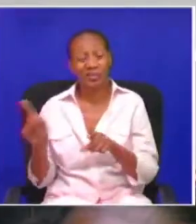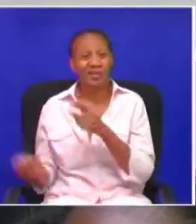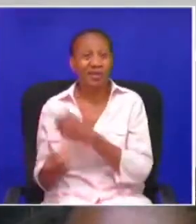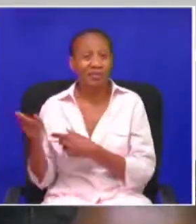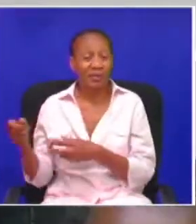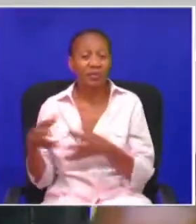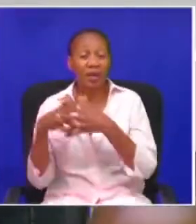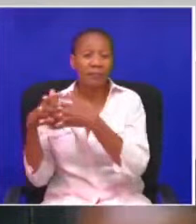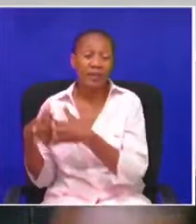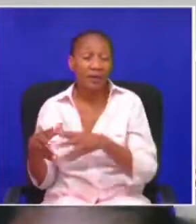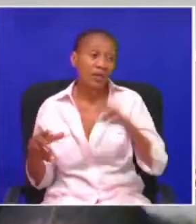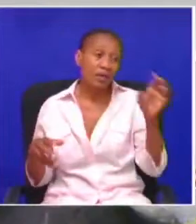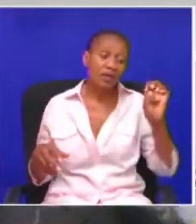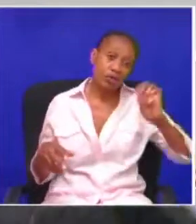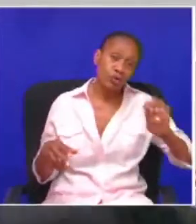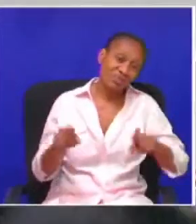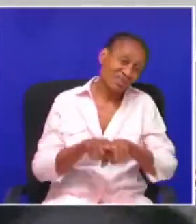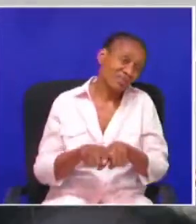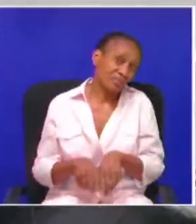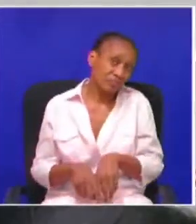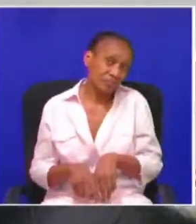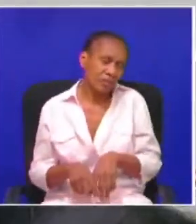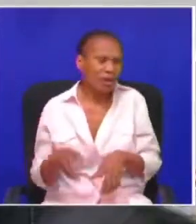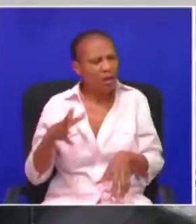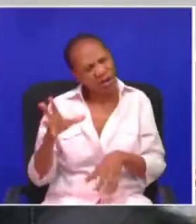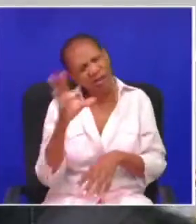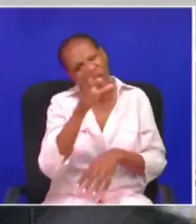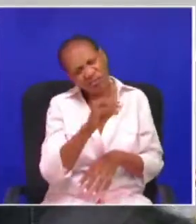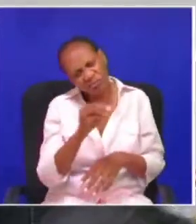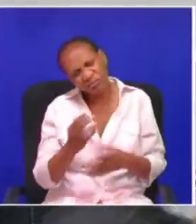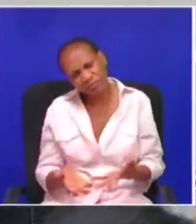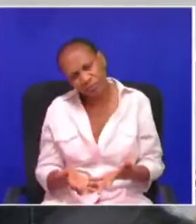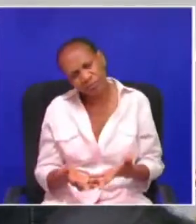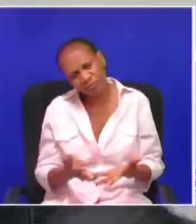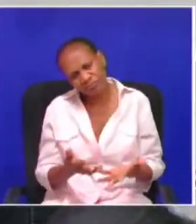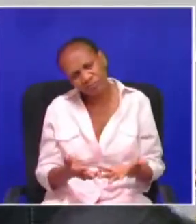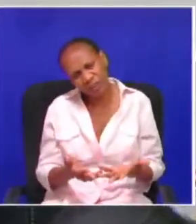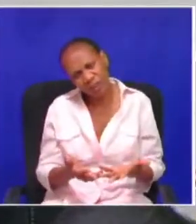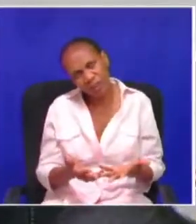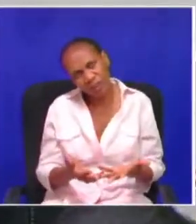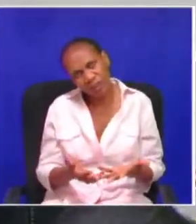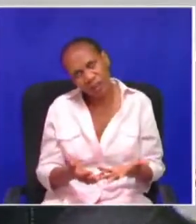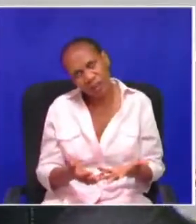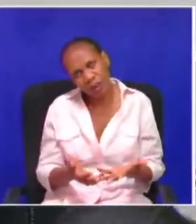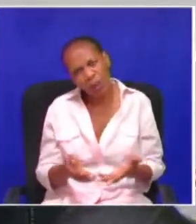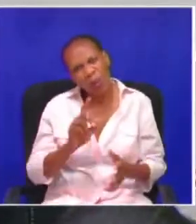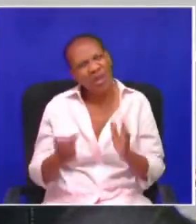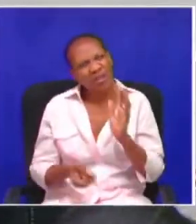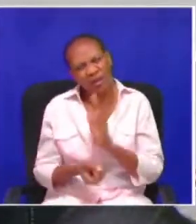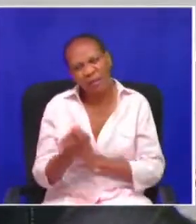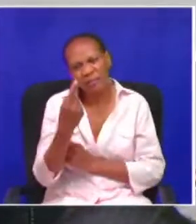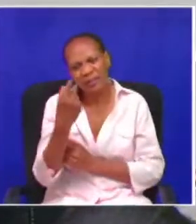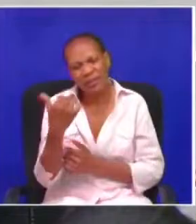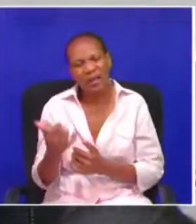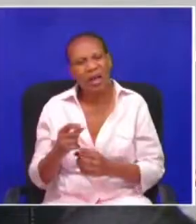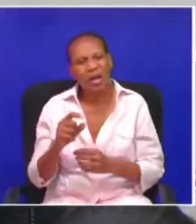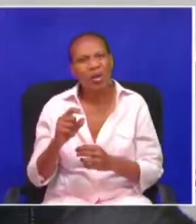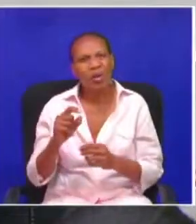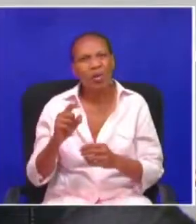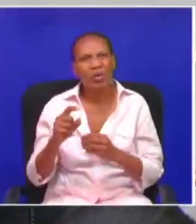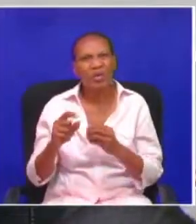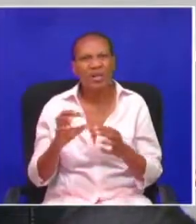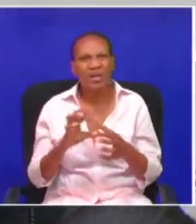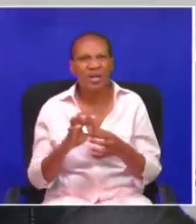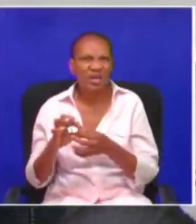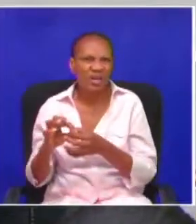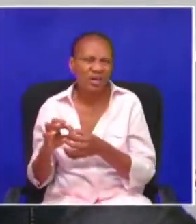Europe. I would like to ask if you could share with us perhaps what progress are being made at this stage with regard to our trade negotiations to